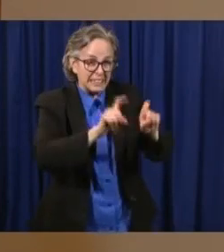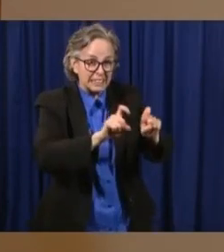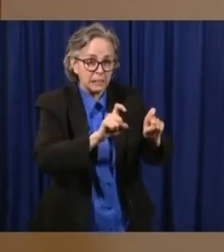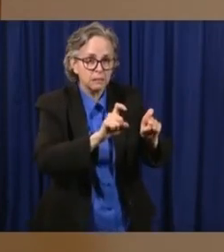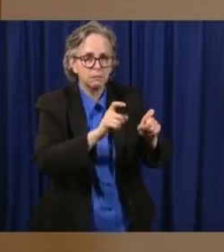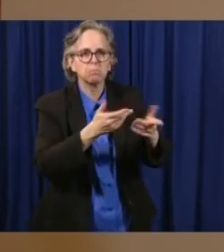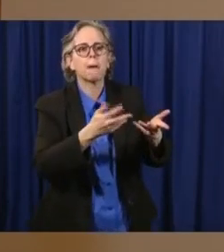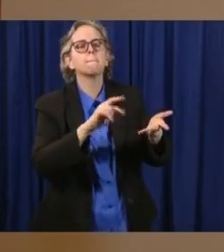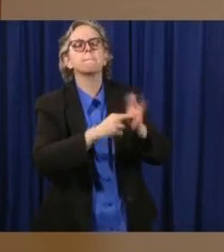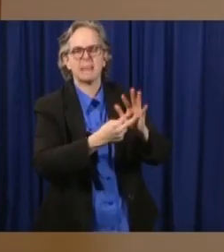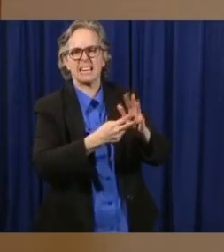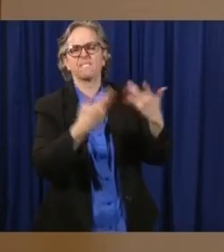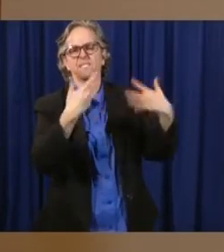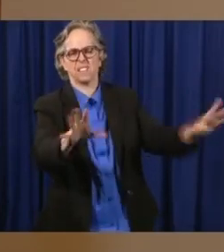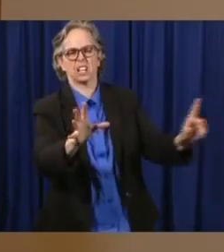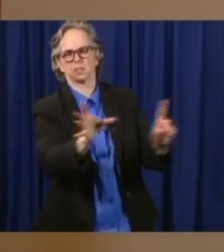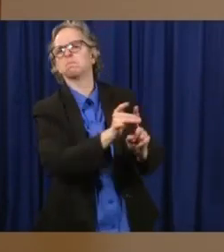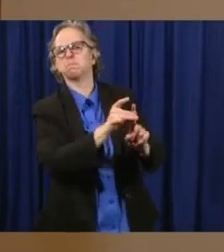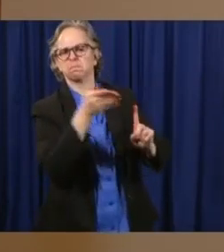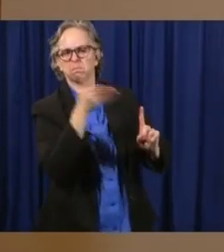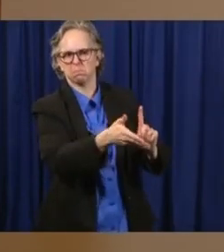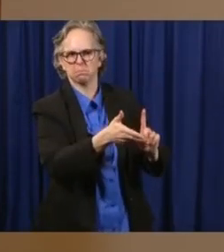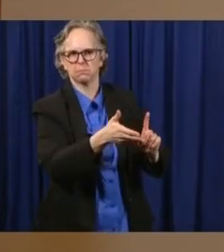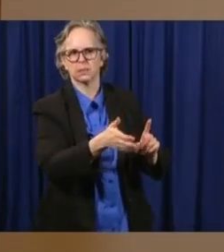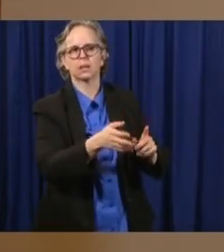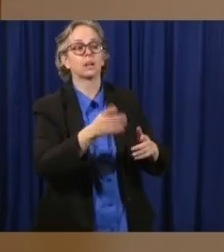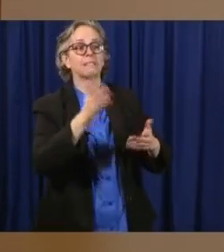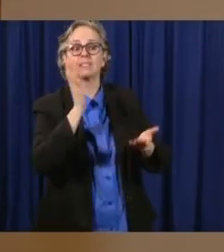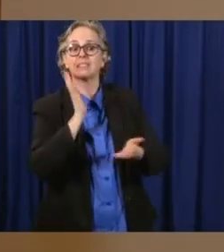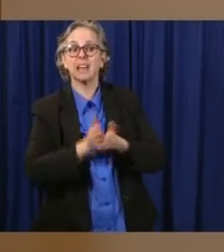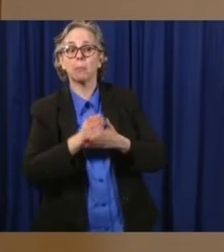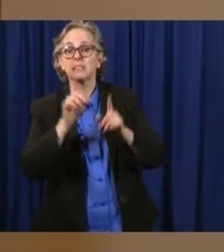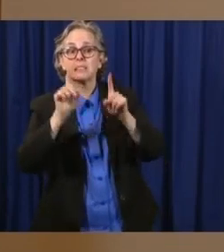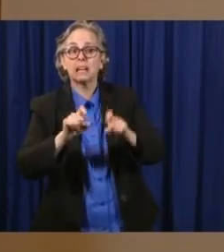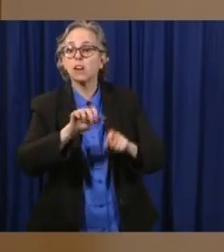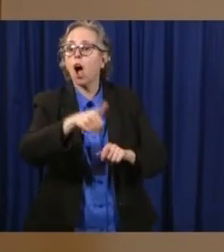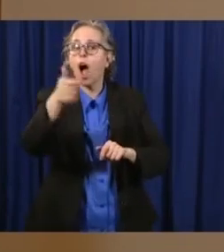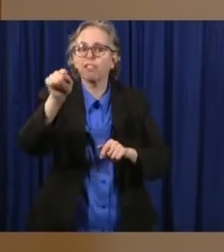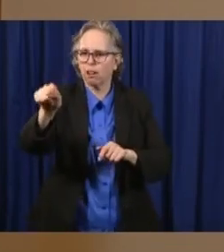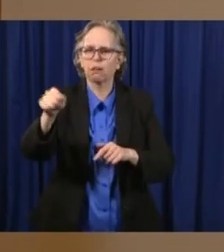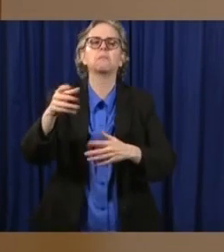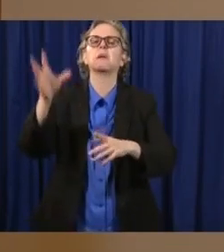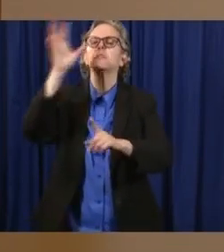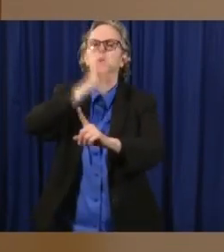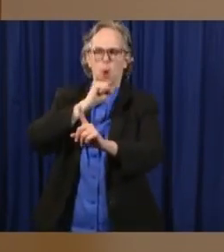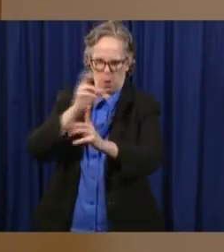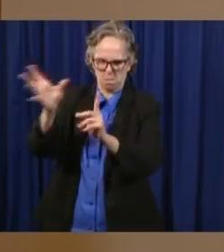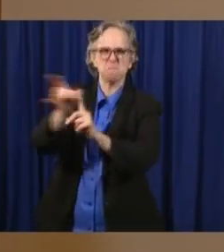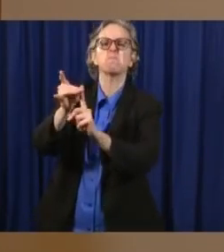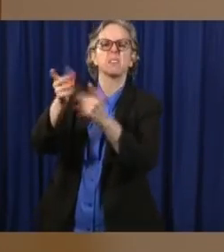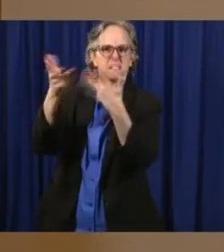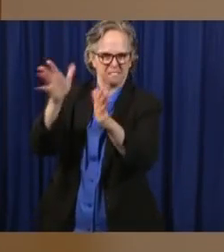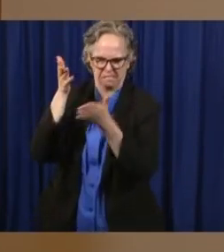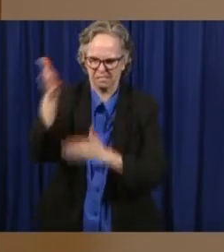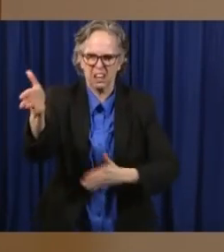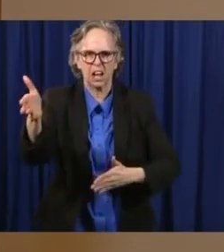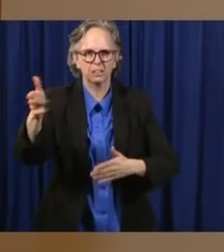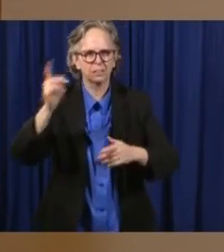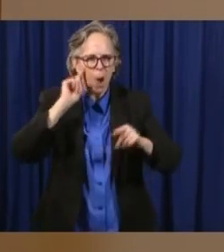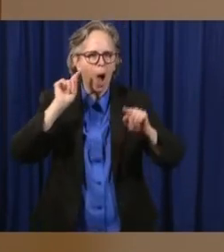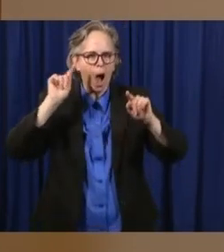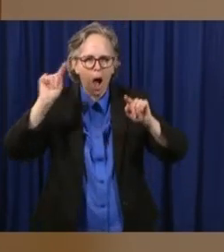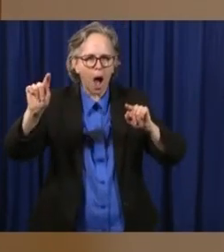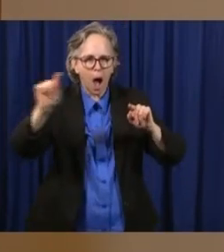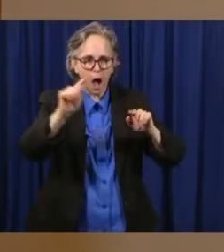other cases that have the same symptoms are it. So that's being tracked. And actually starting new tomorrow, we have a